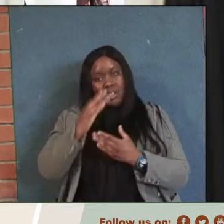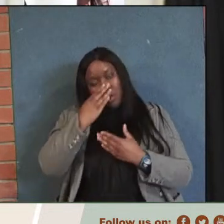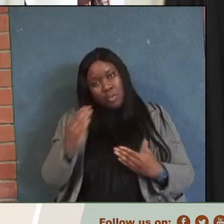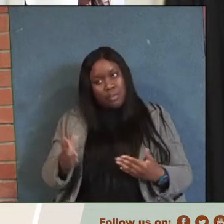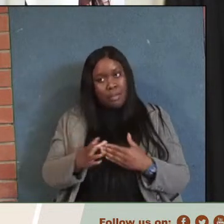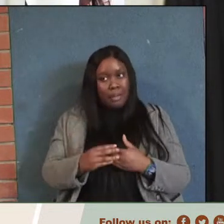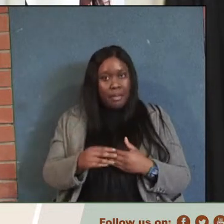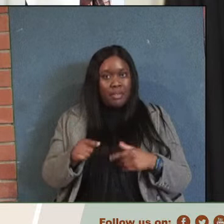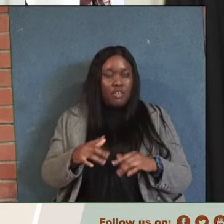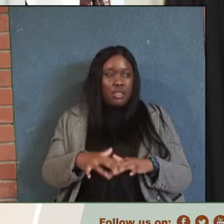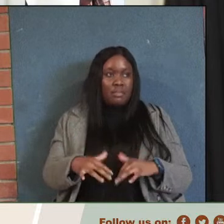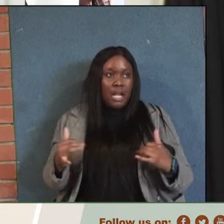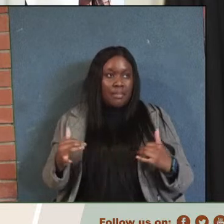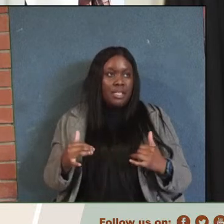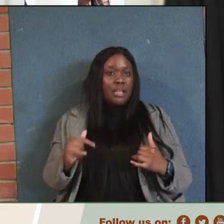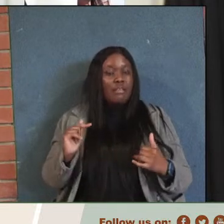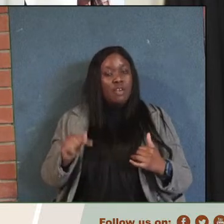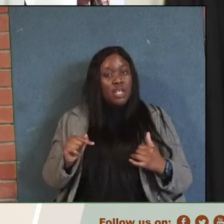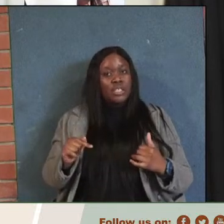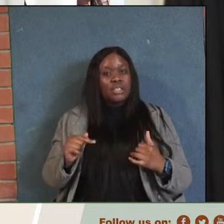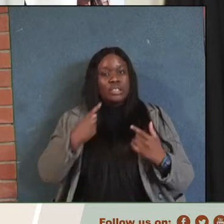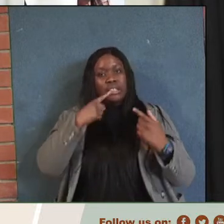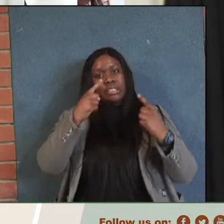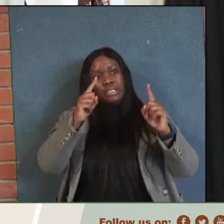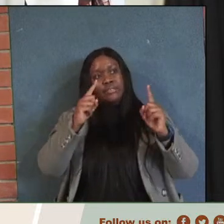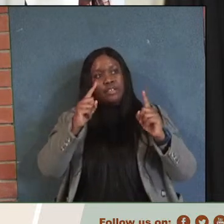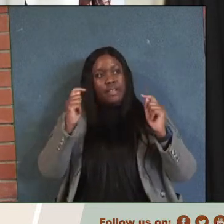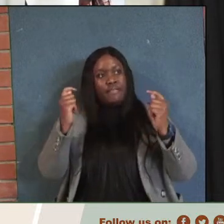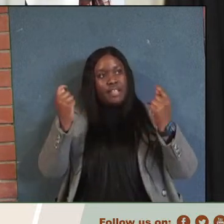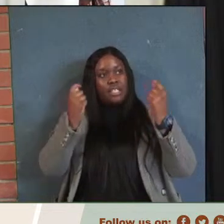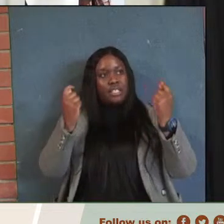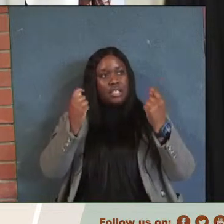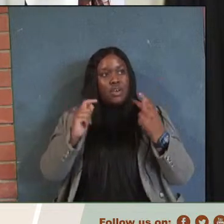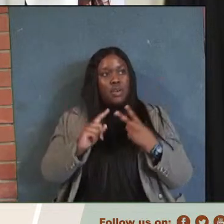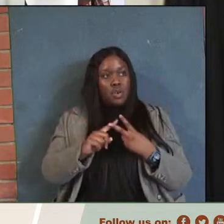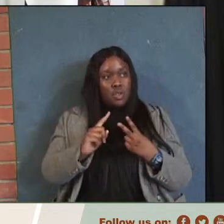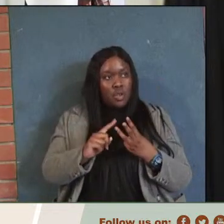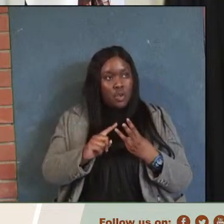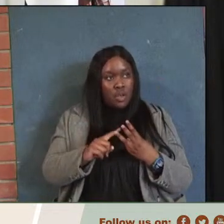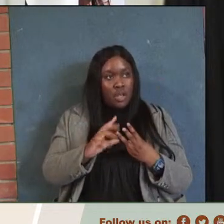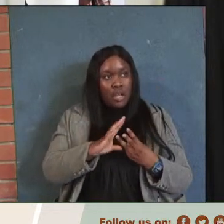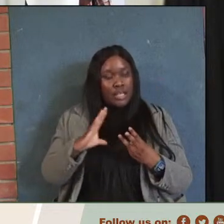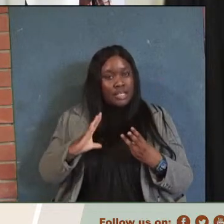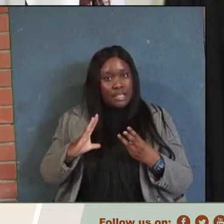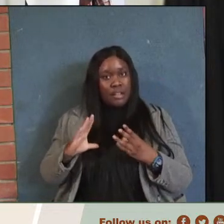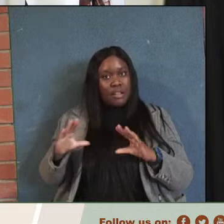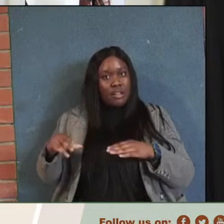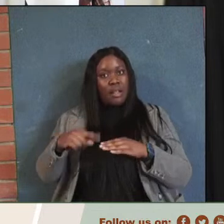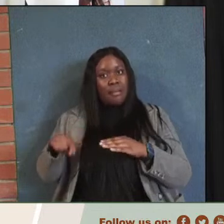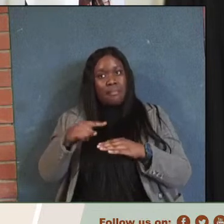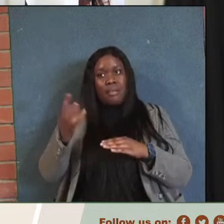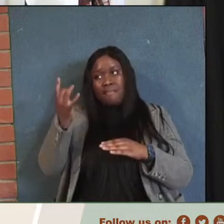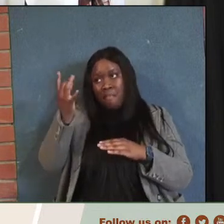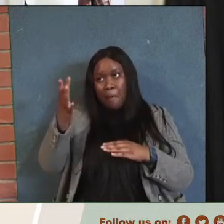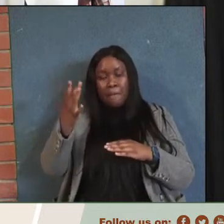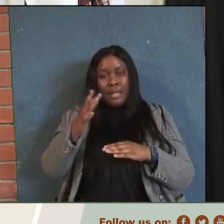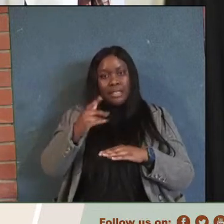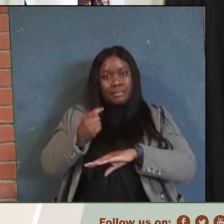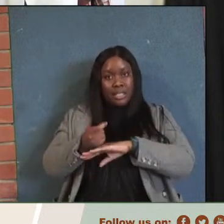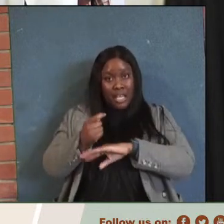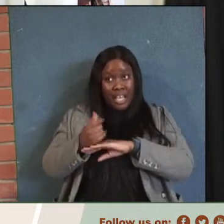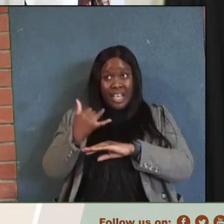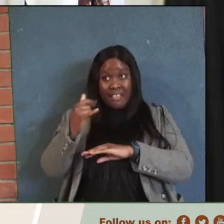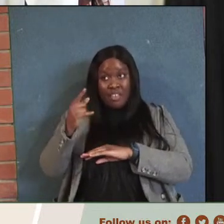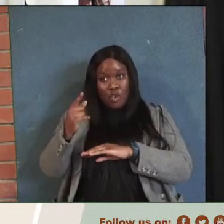Parliament for your participation in this successful event. In council, I was telling the speaker earlier on, if we can have council run the way you